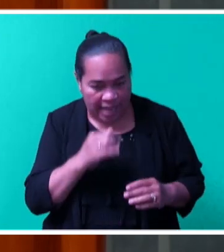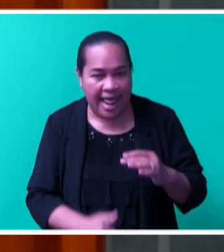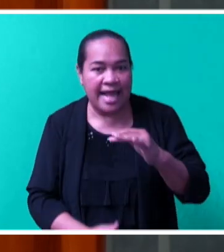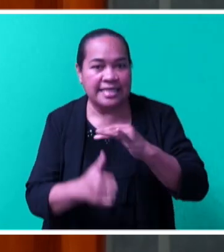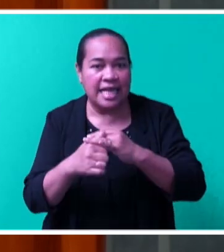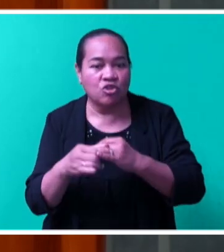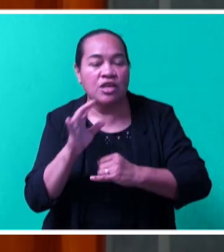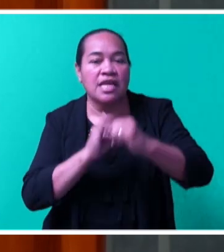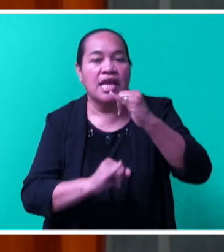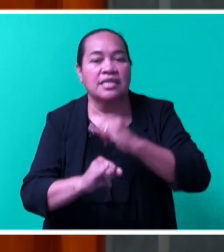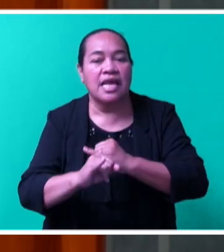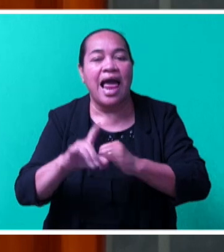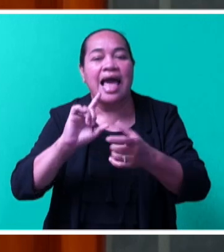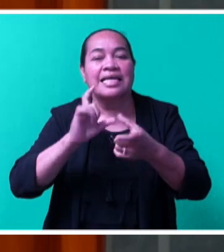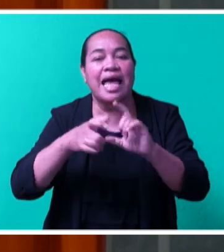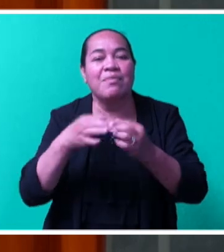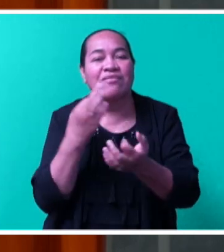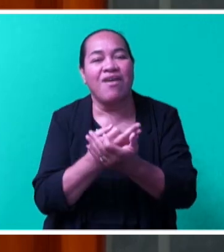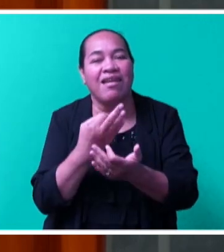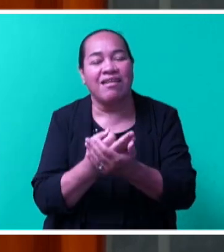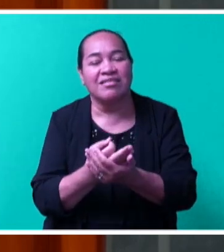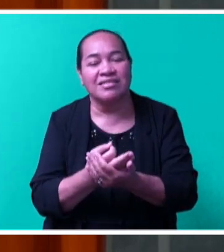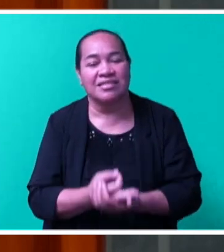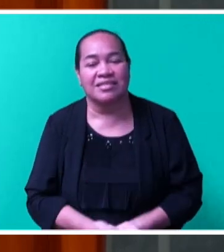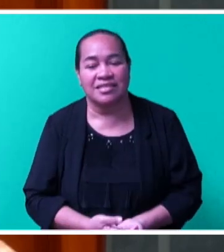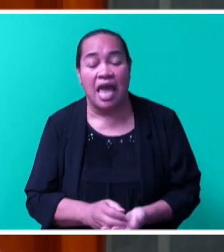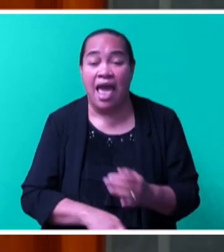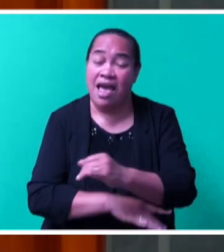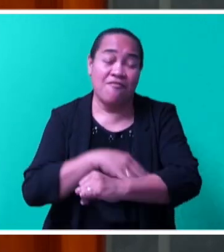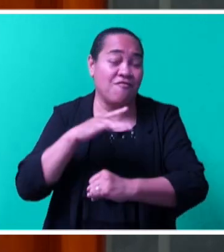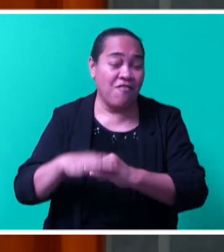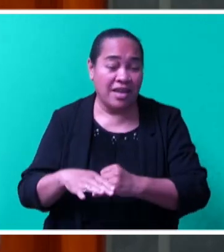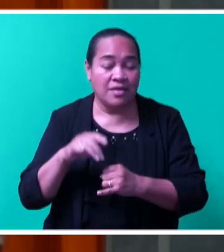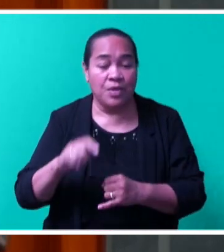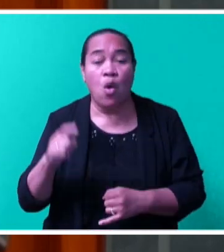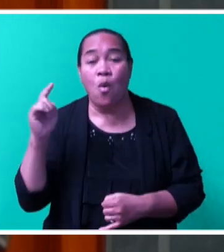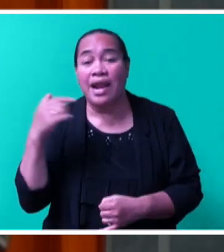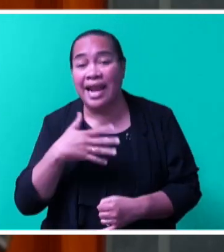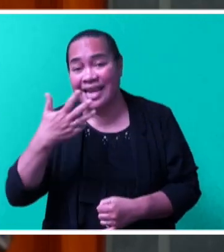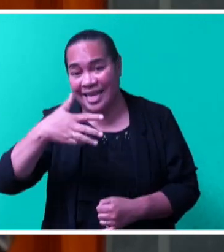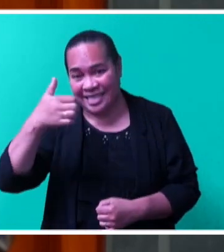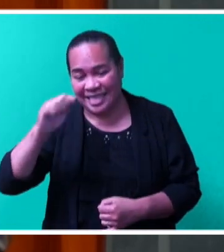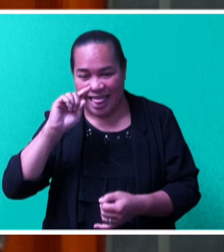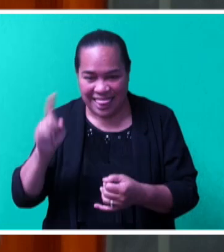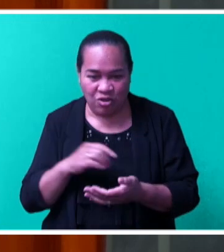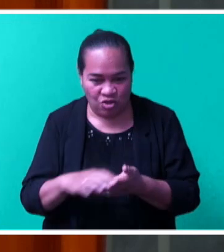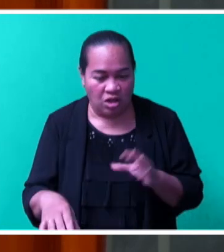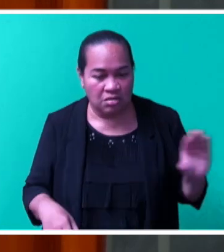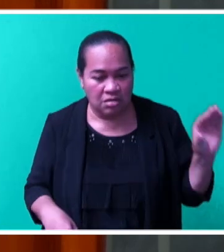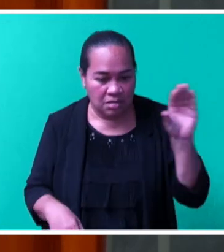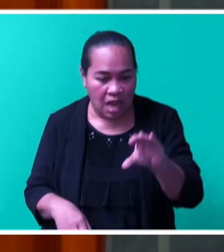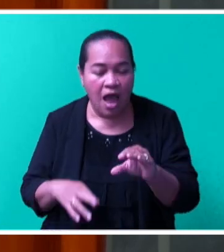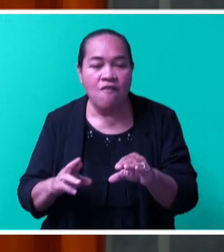climate financing opportunities. And finally, Mr. Speaker, sir, 196,000 has been allocated towards Fiji's